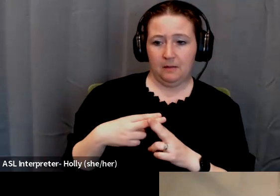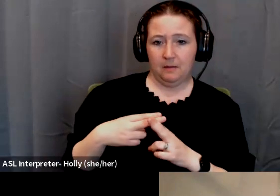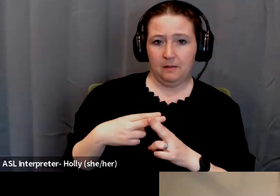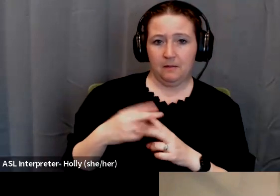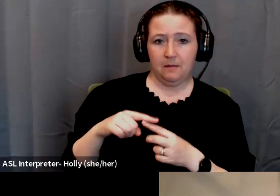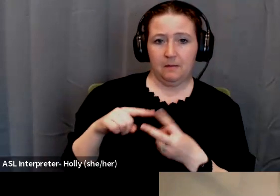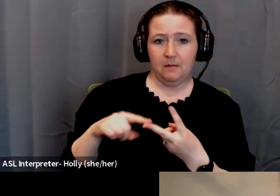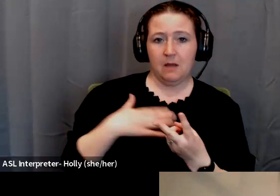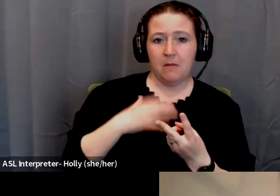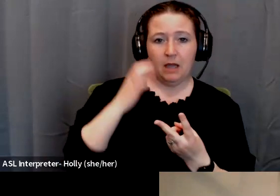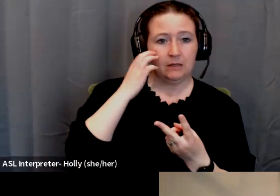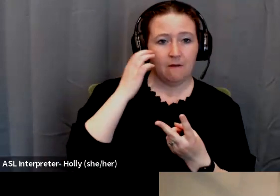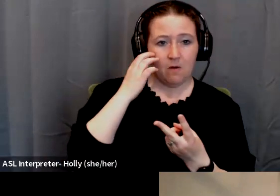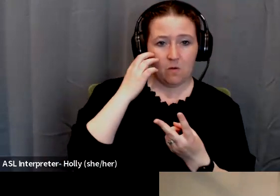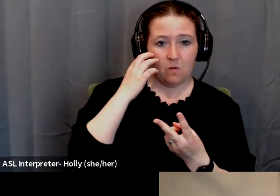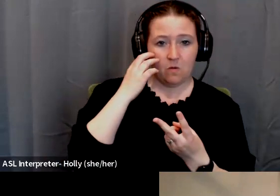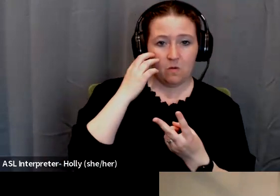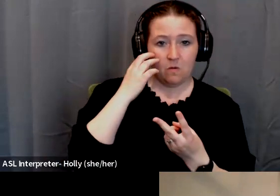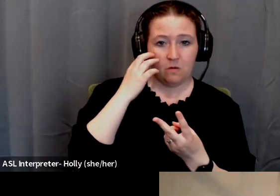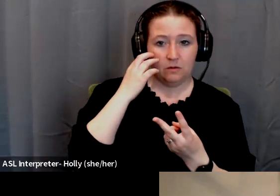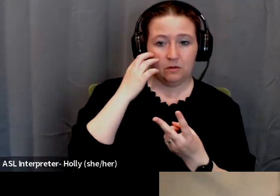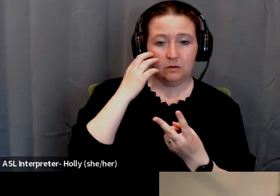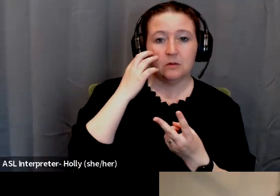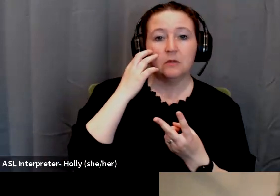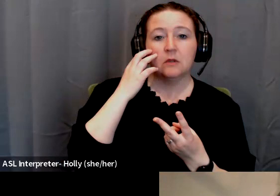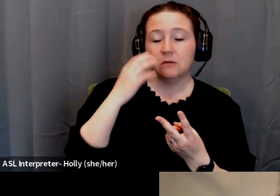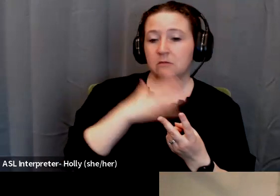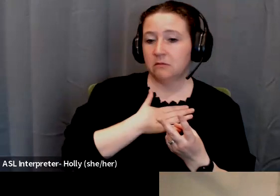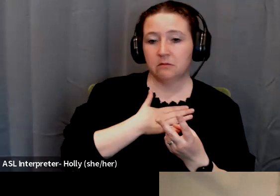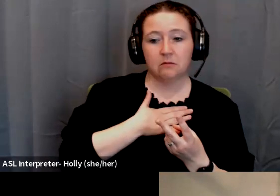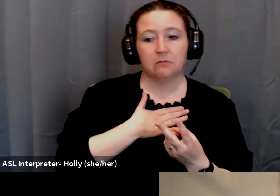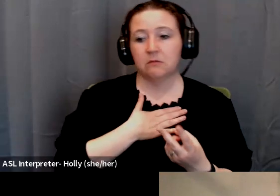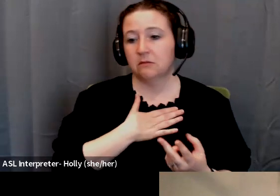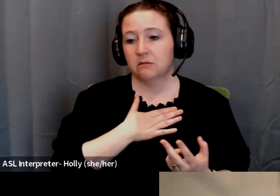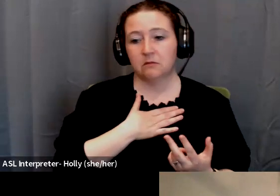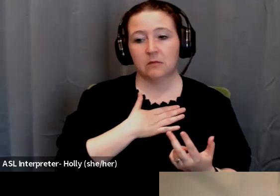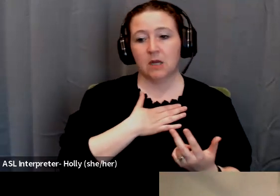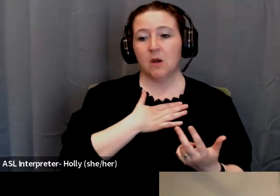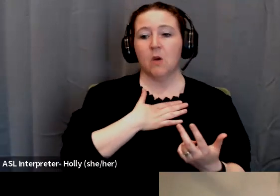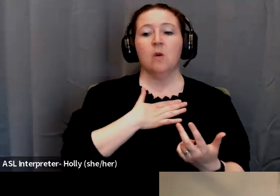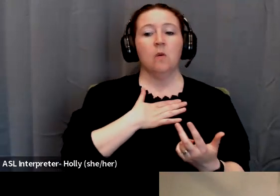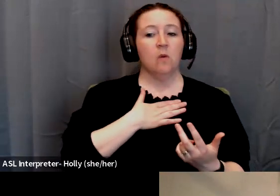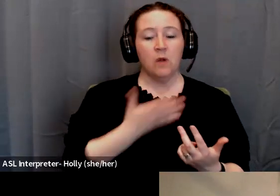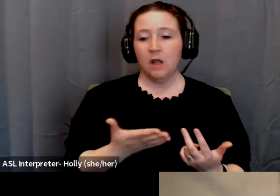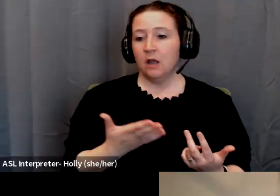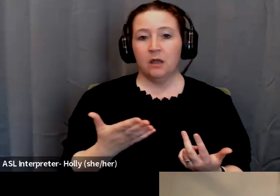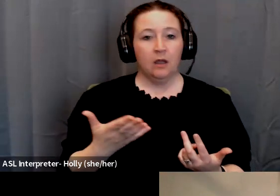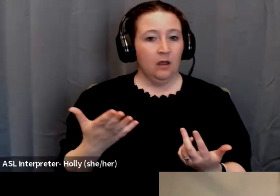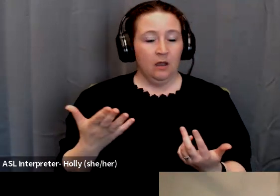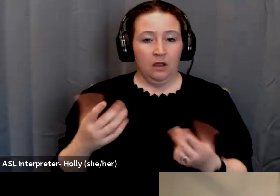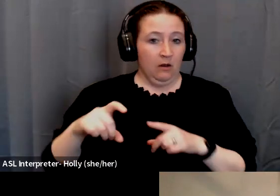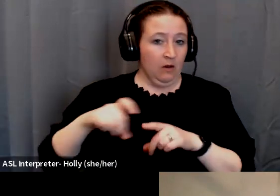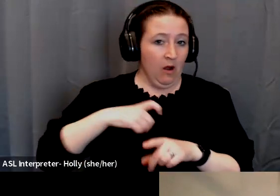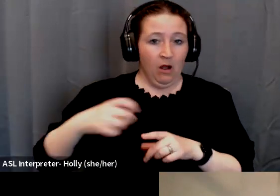is my cell phone, and I am more than happy to take your calls,